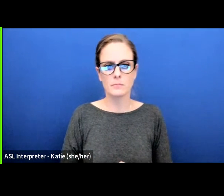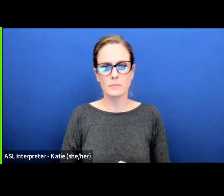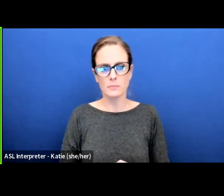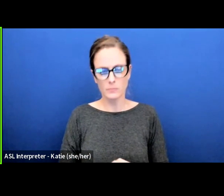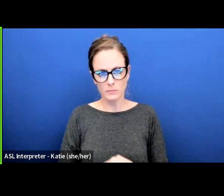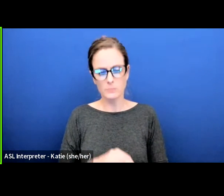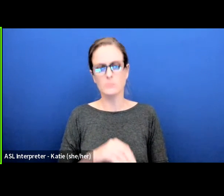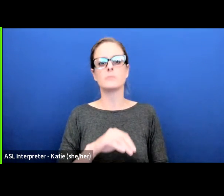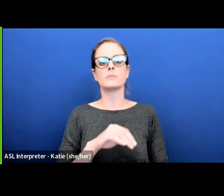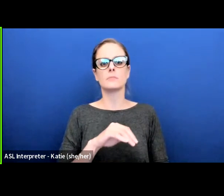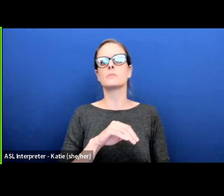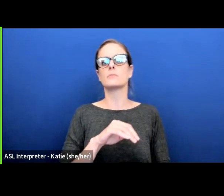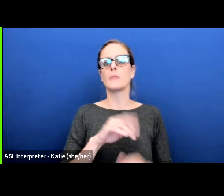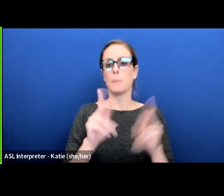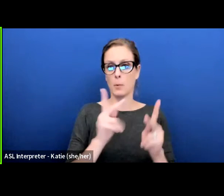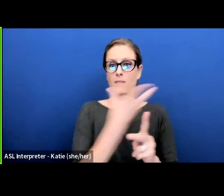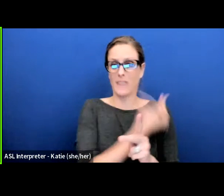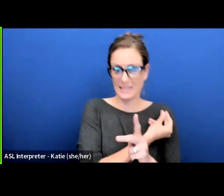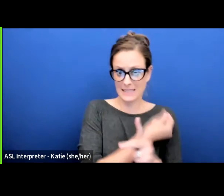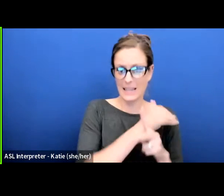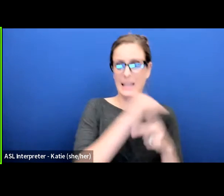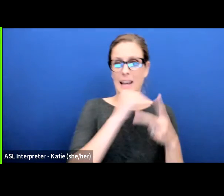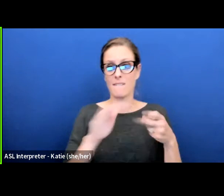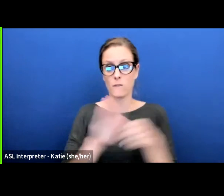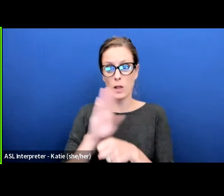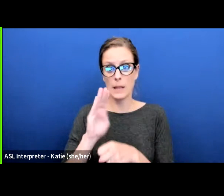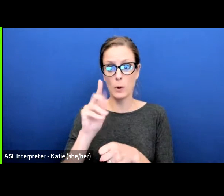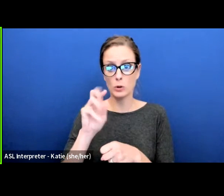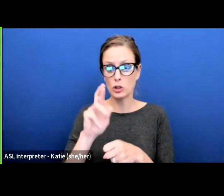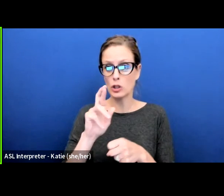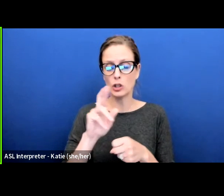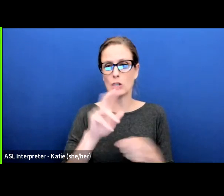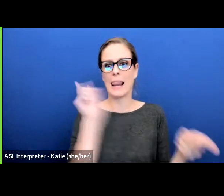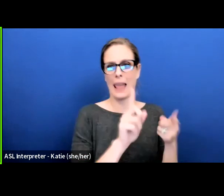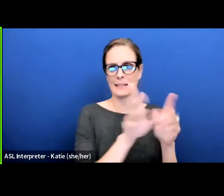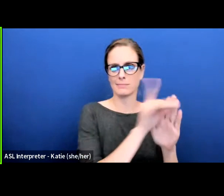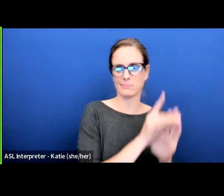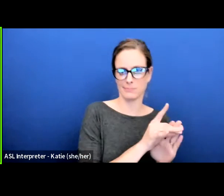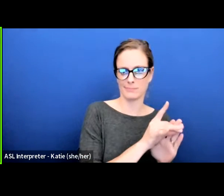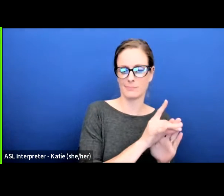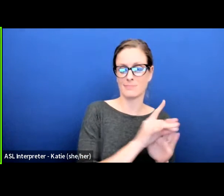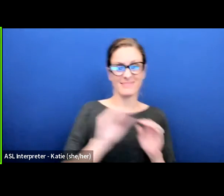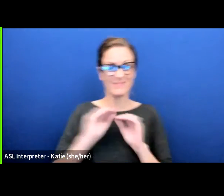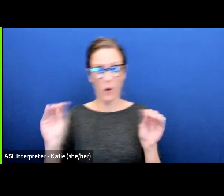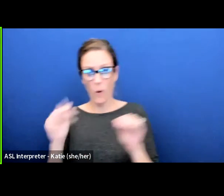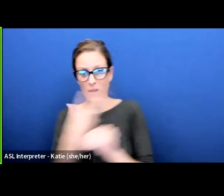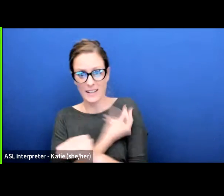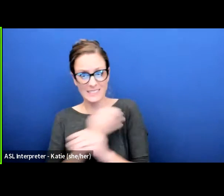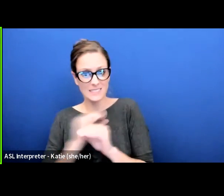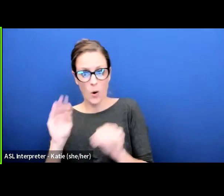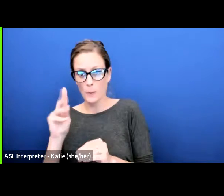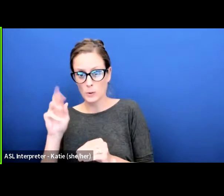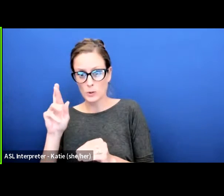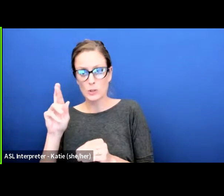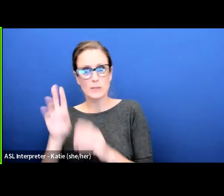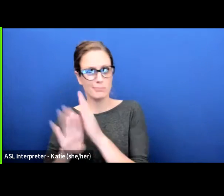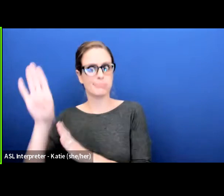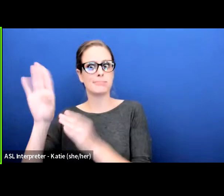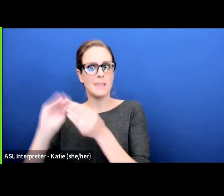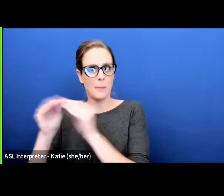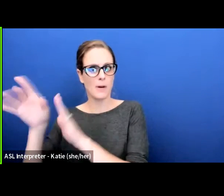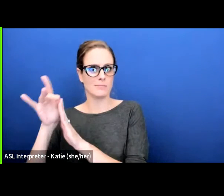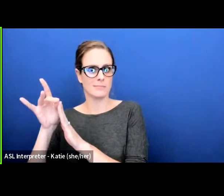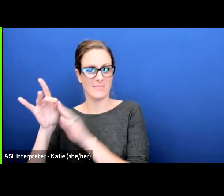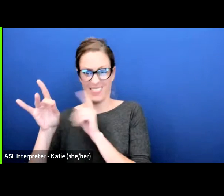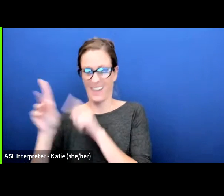with their primary series, and the people with the highest rates were unvaccinated. And I believe that pattern is likely to hold